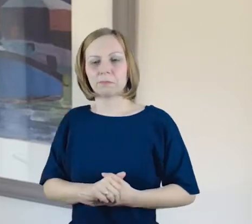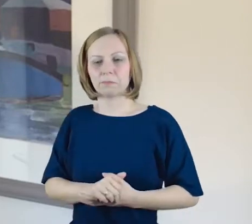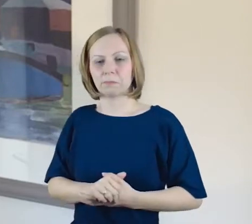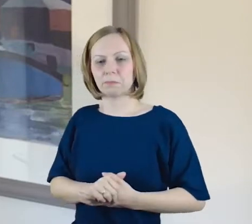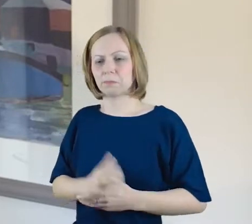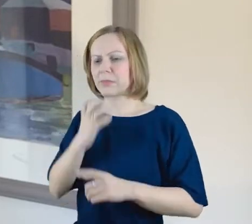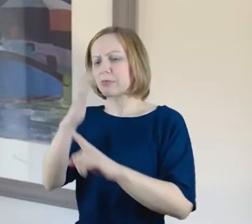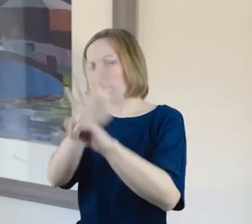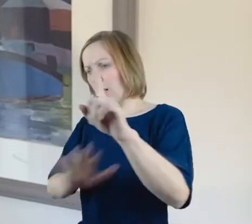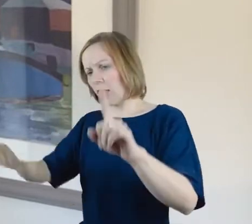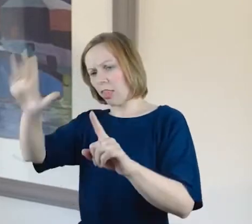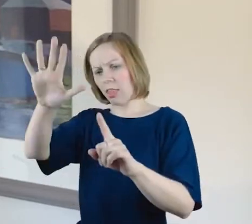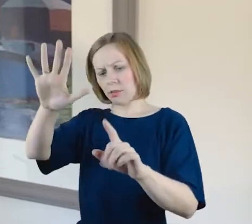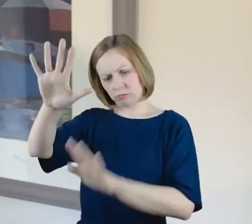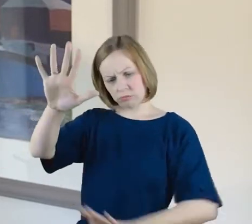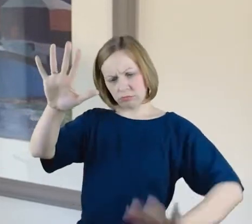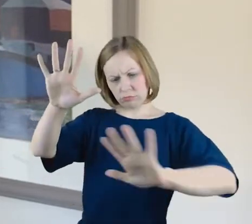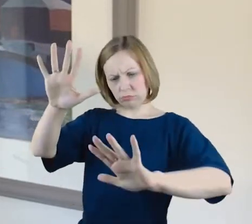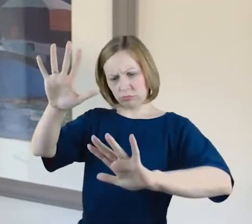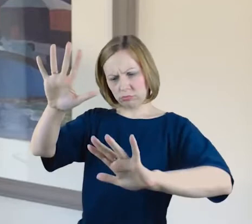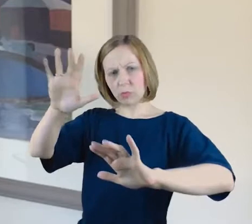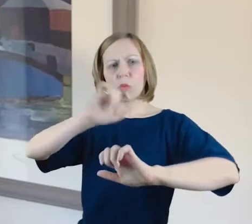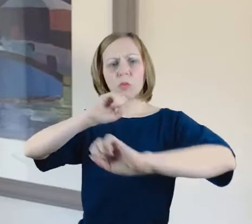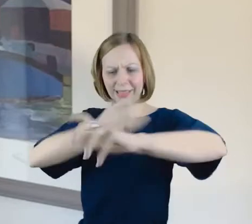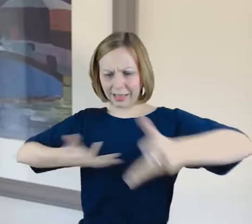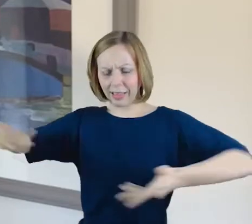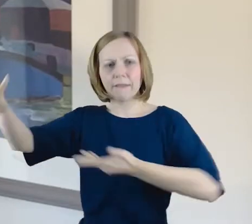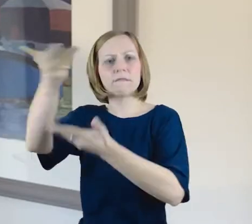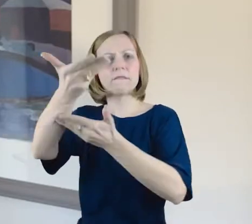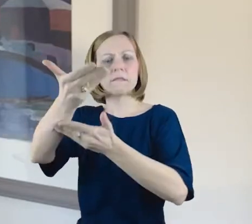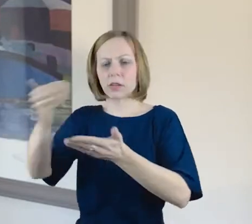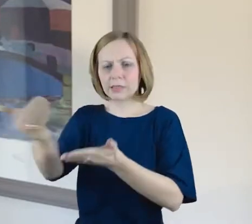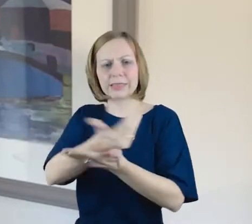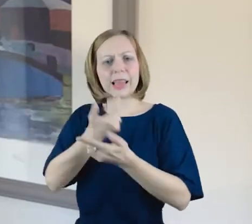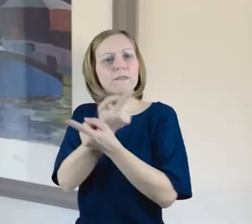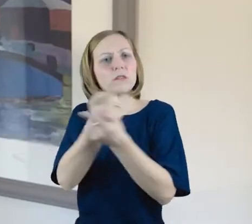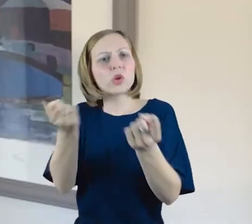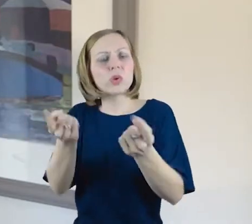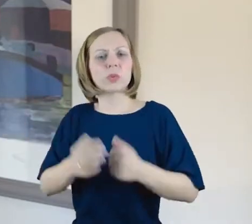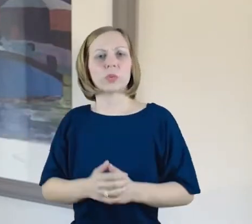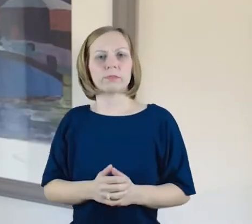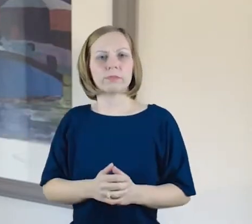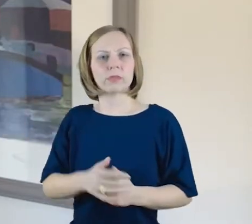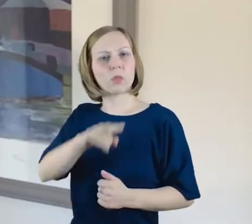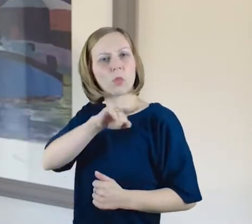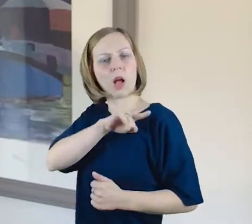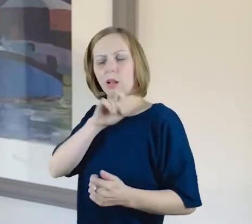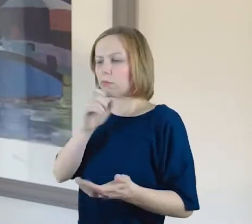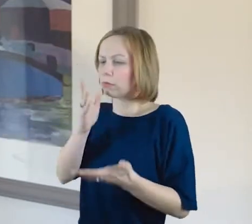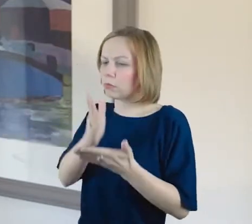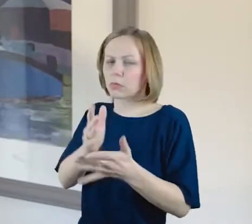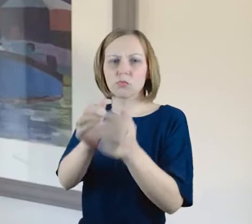ransom, Ethiopia and Seba in exchange for you. Because you are precious in my